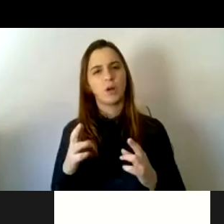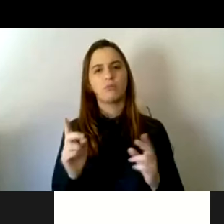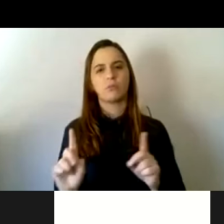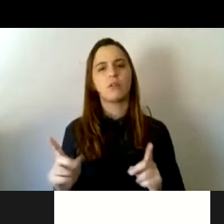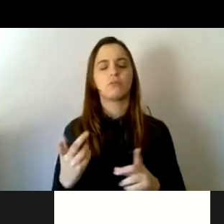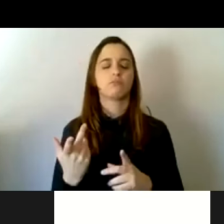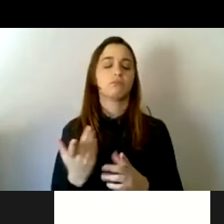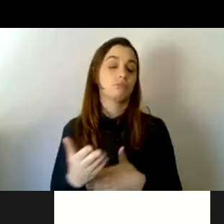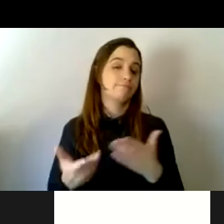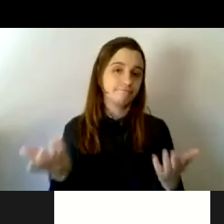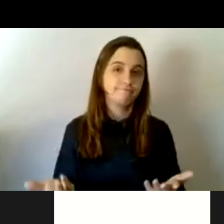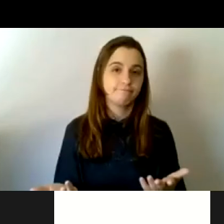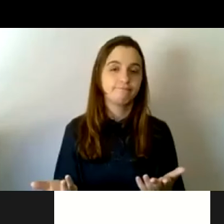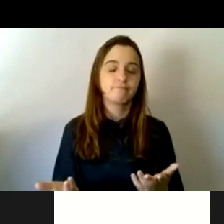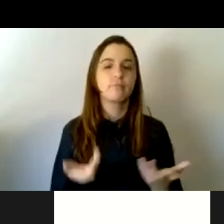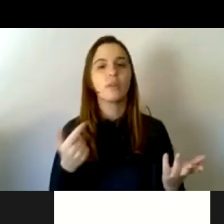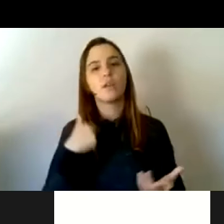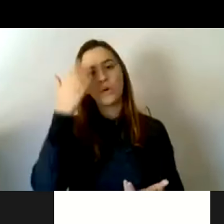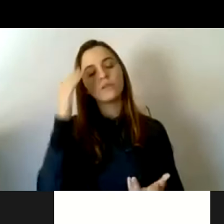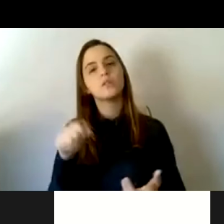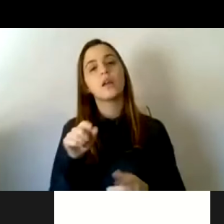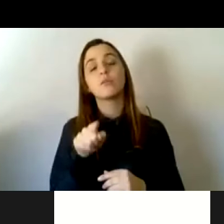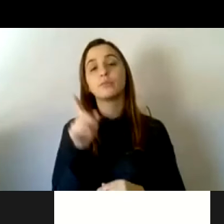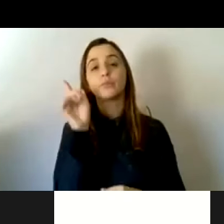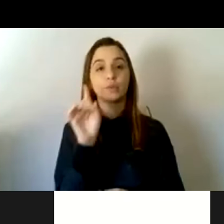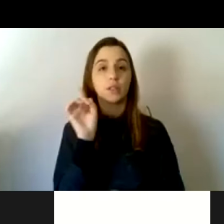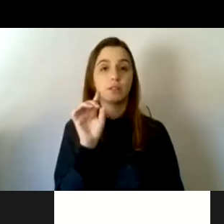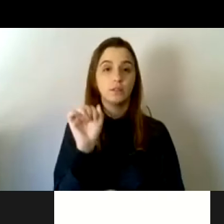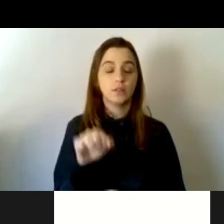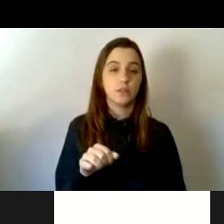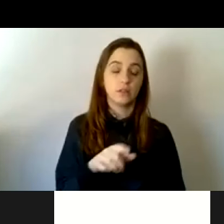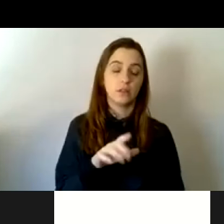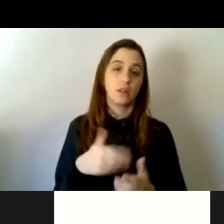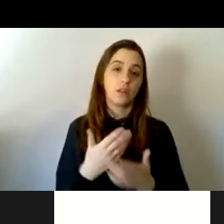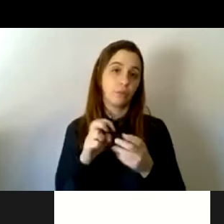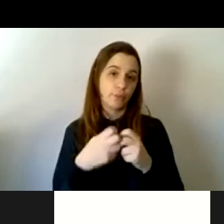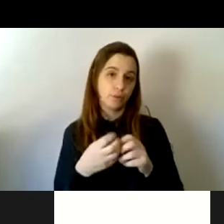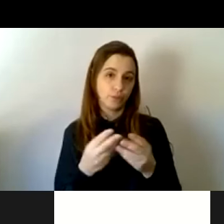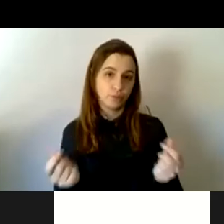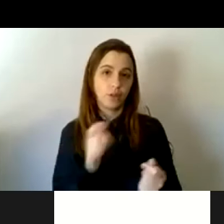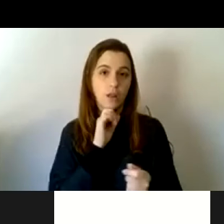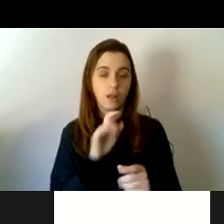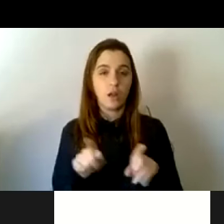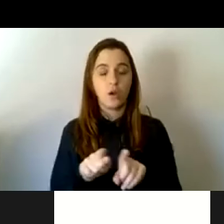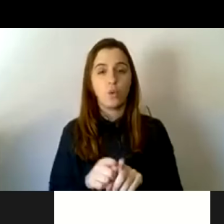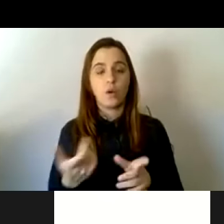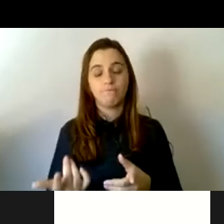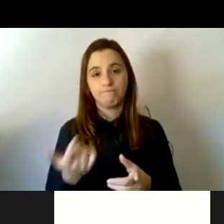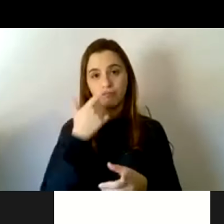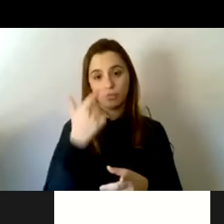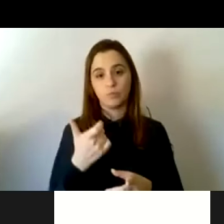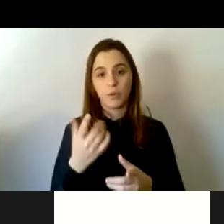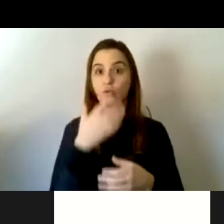So I think this is an important. It won't solve our problems to find deferred pronouns, like my friends from Finland